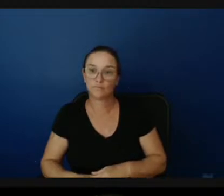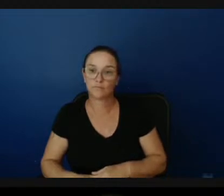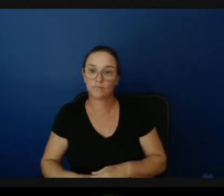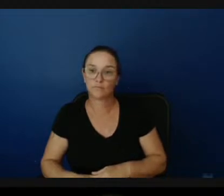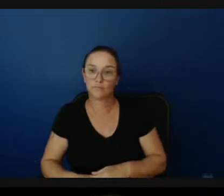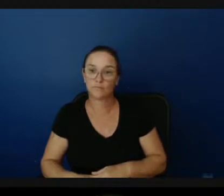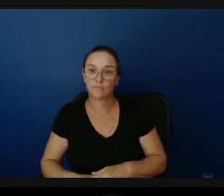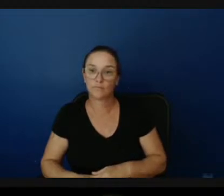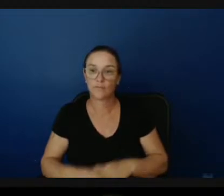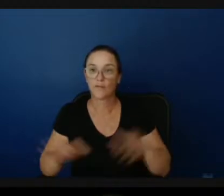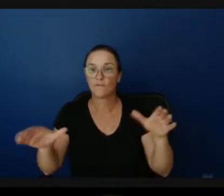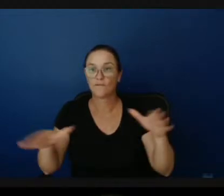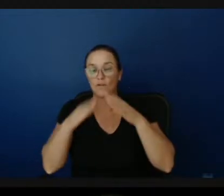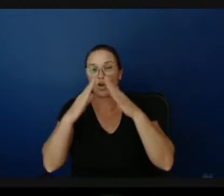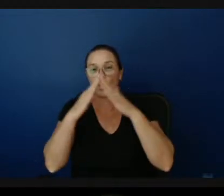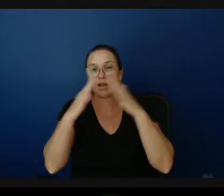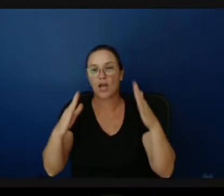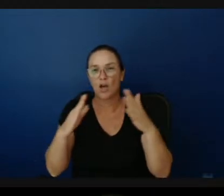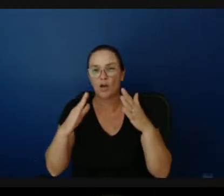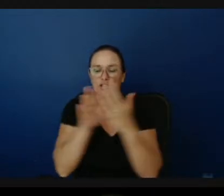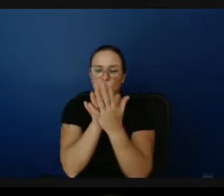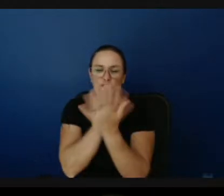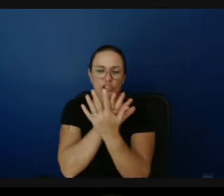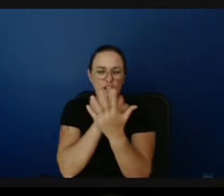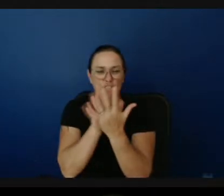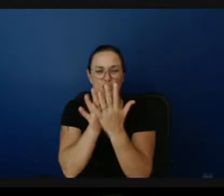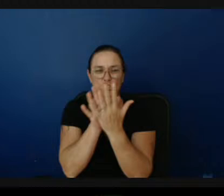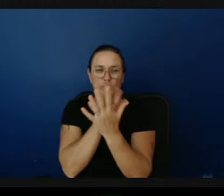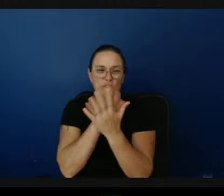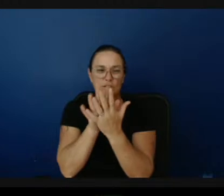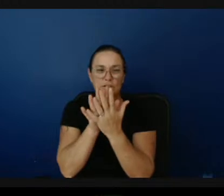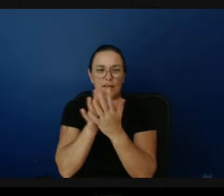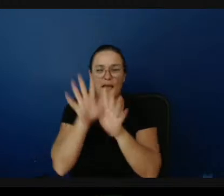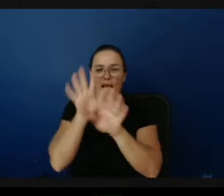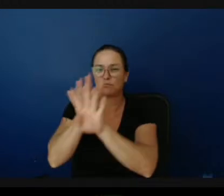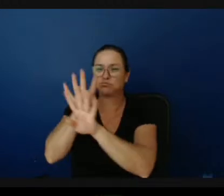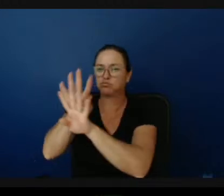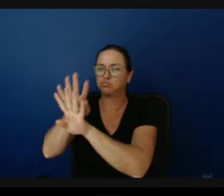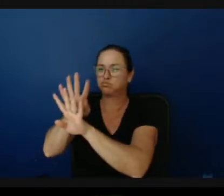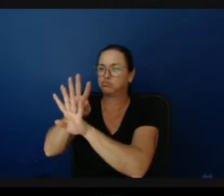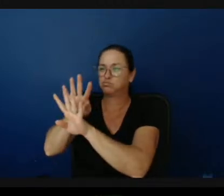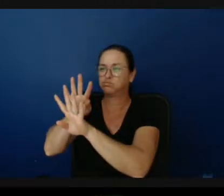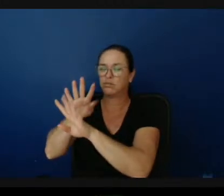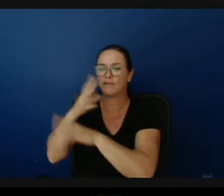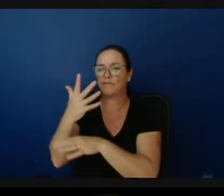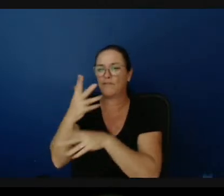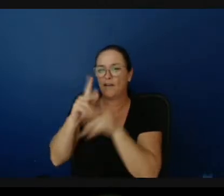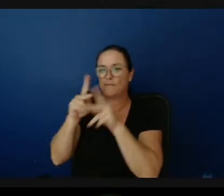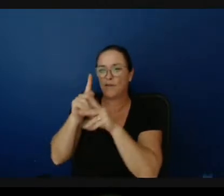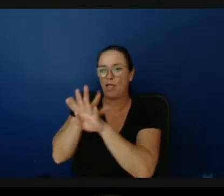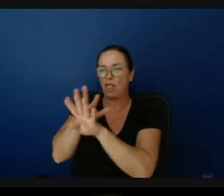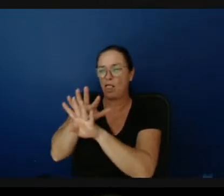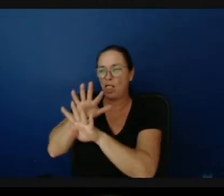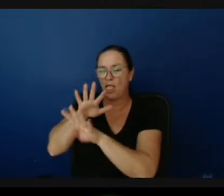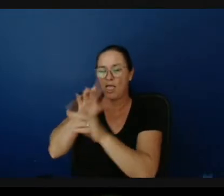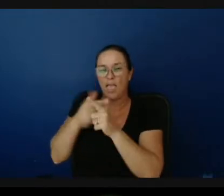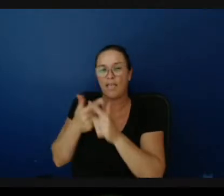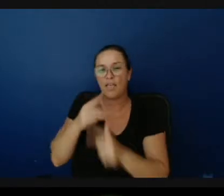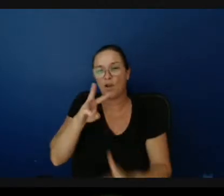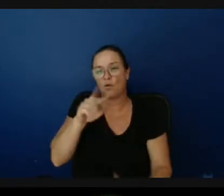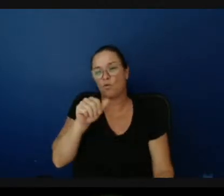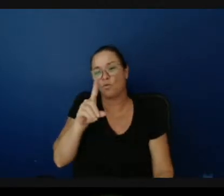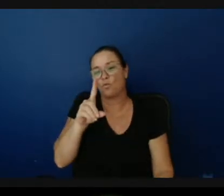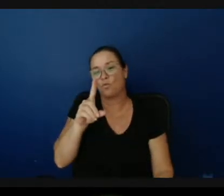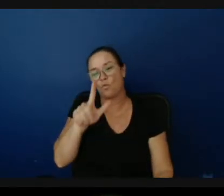Yeah, Volcano House was packed, 5 people deep, as well as Waldron's. Even where we tucked in